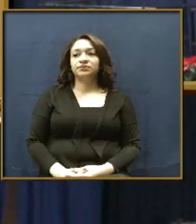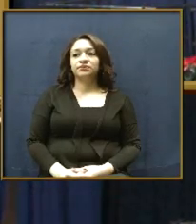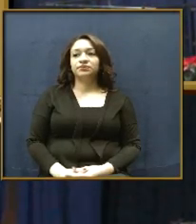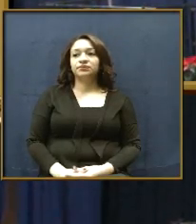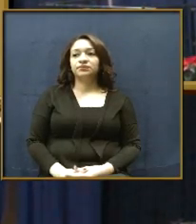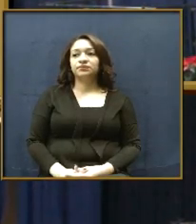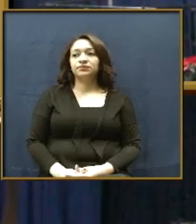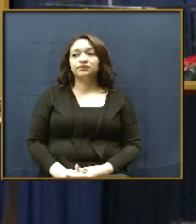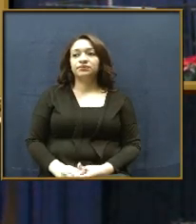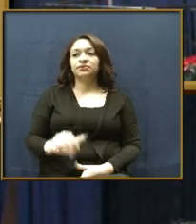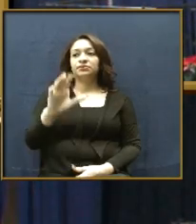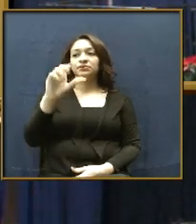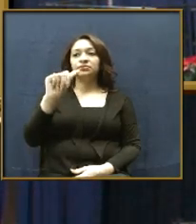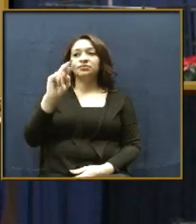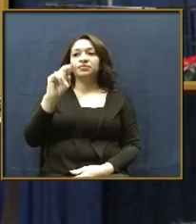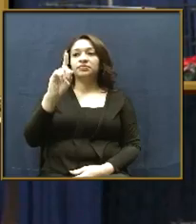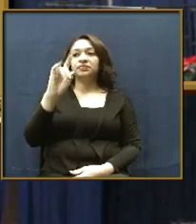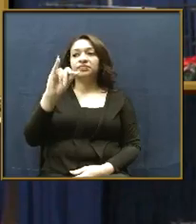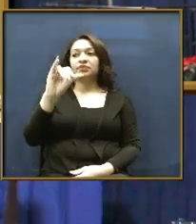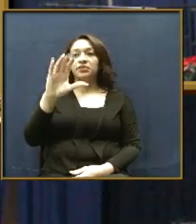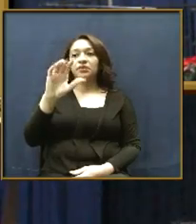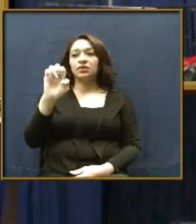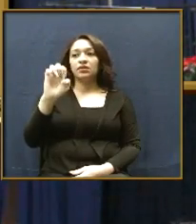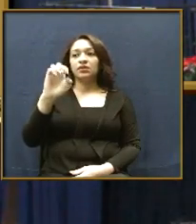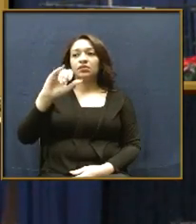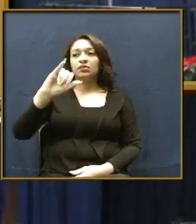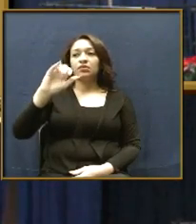Candace Jolynn Massar.